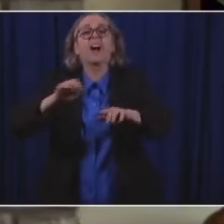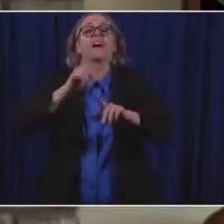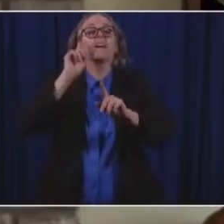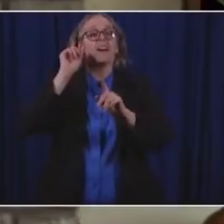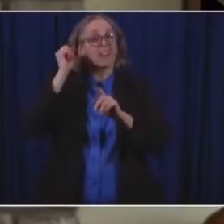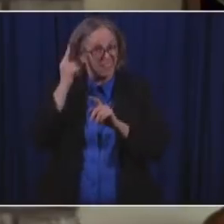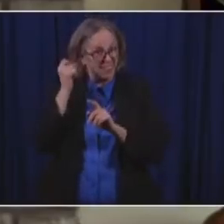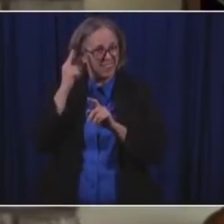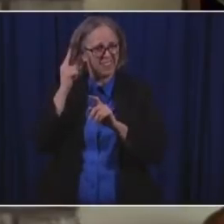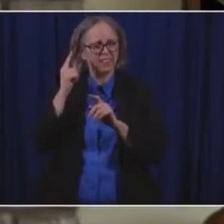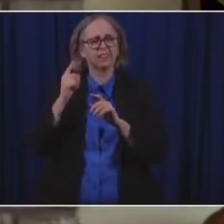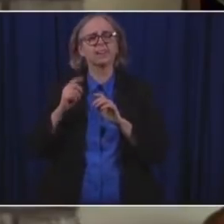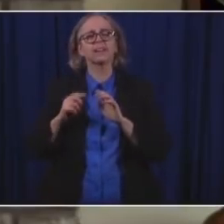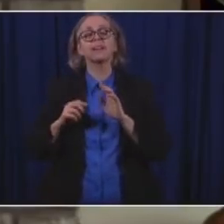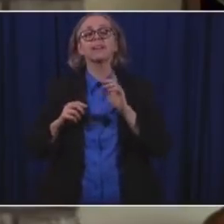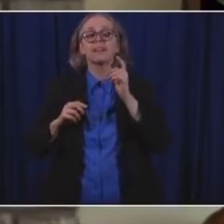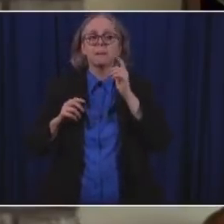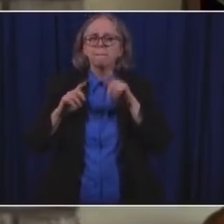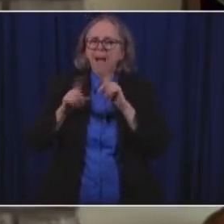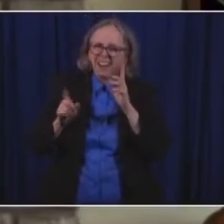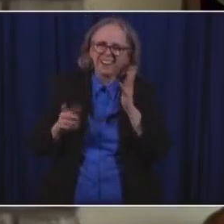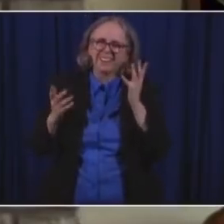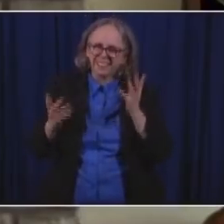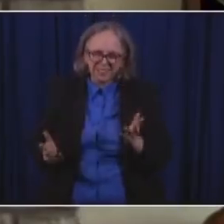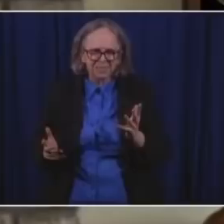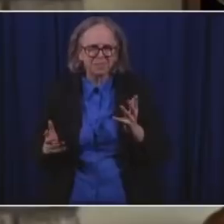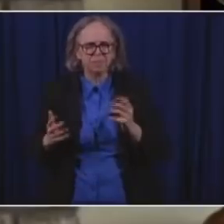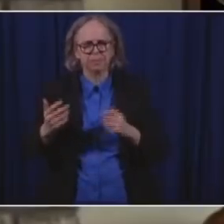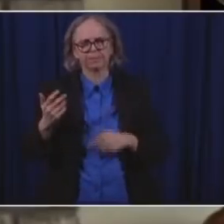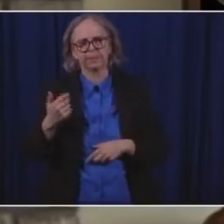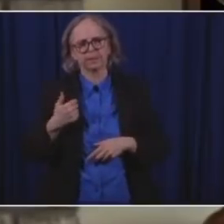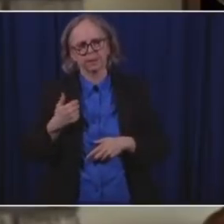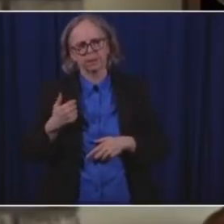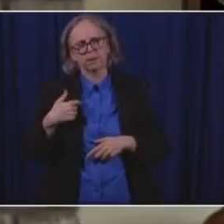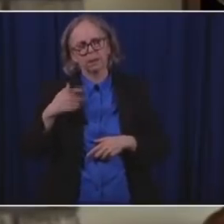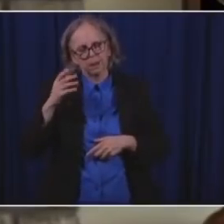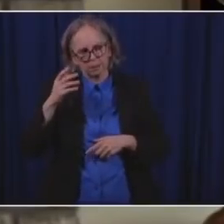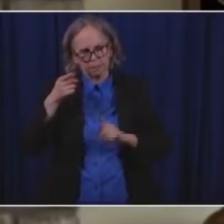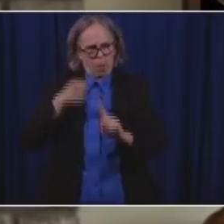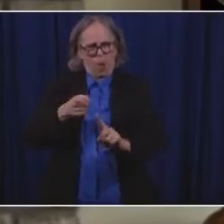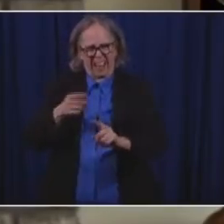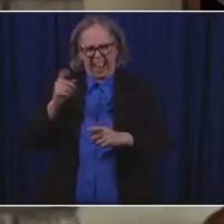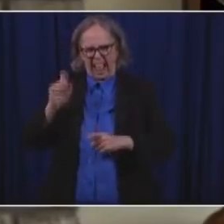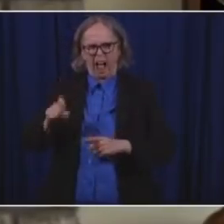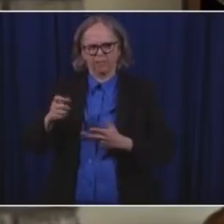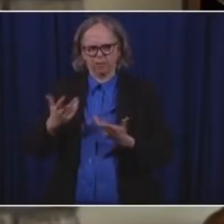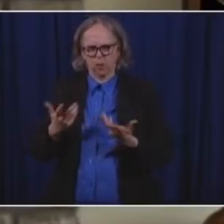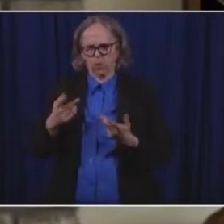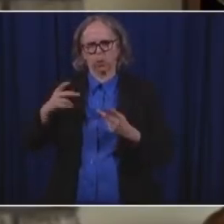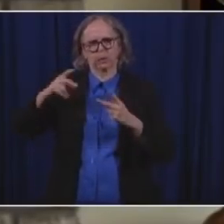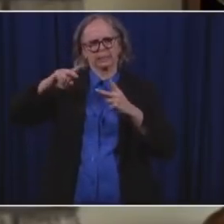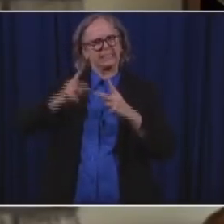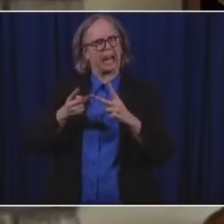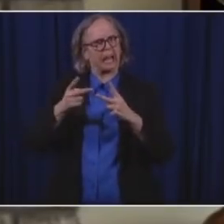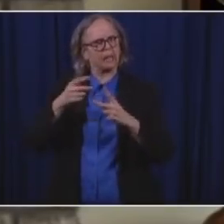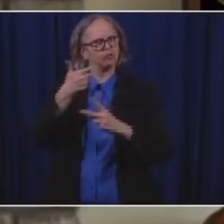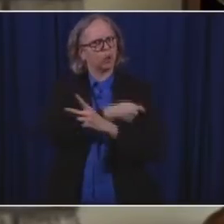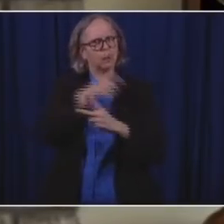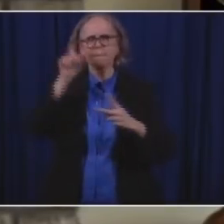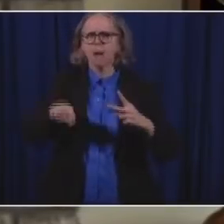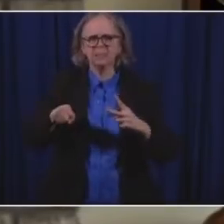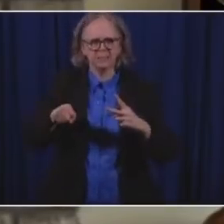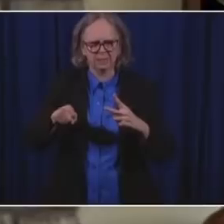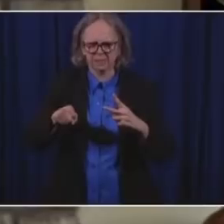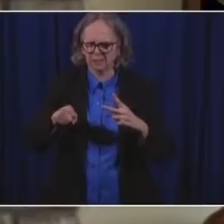move forward with the understanding that we will have to come back, obviously, and for them to get that